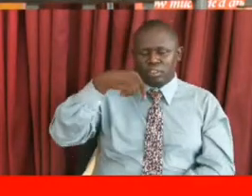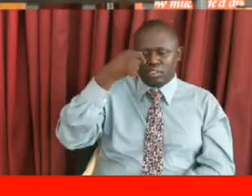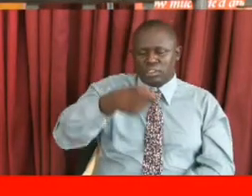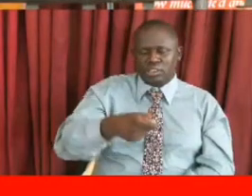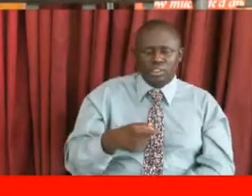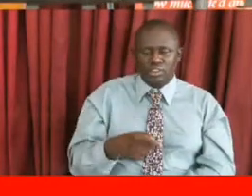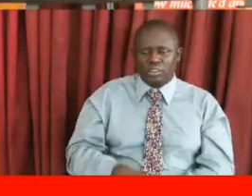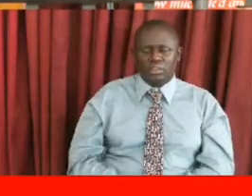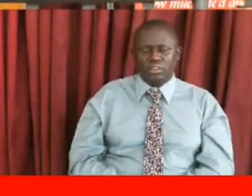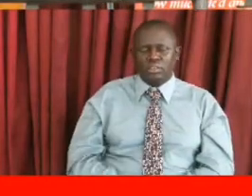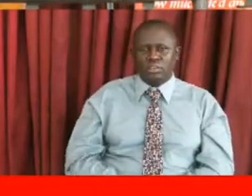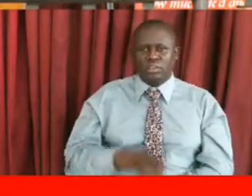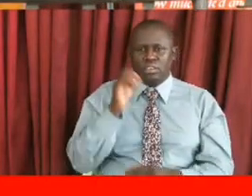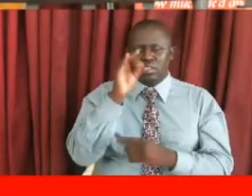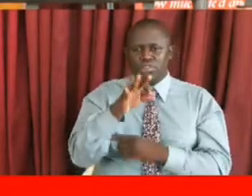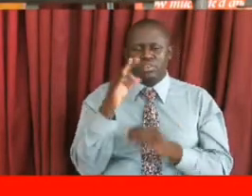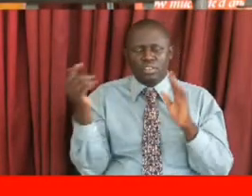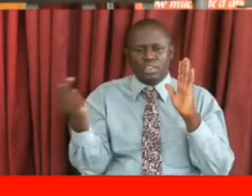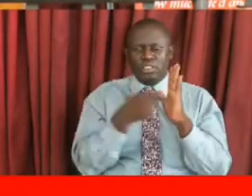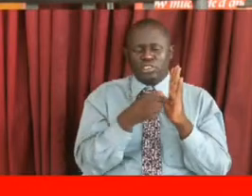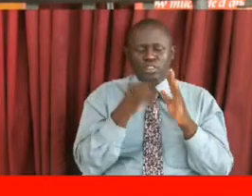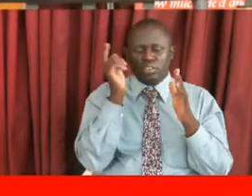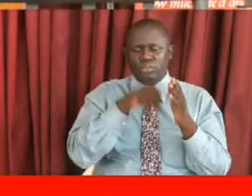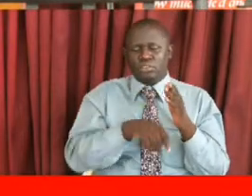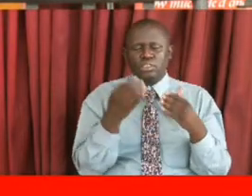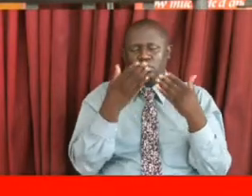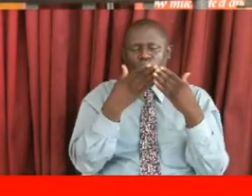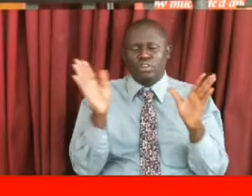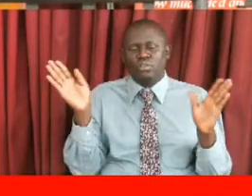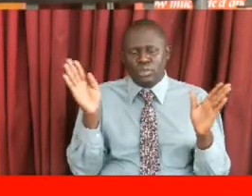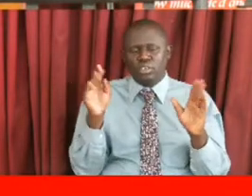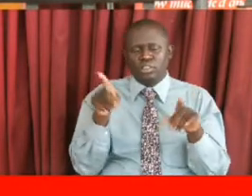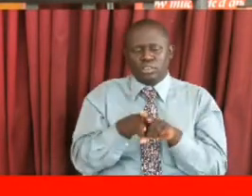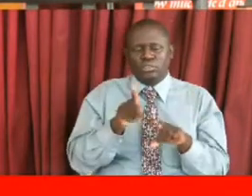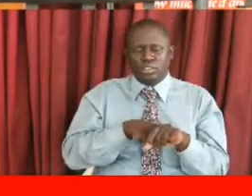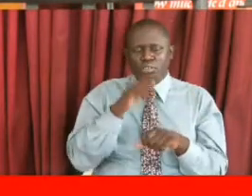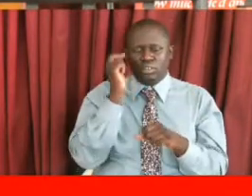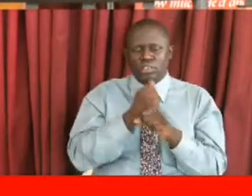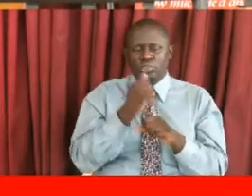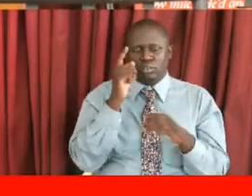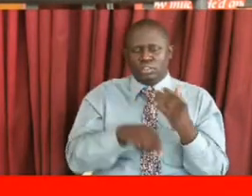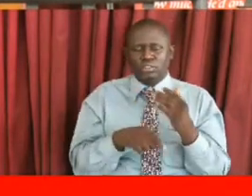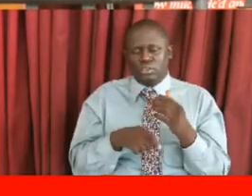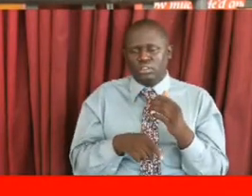mystery is unfolded and placed in the heart of the